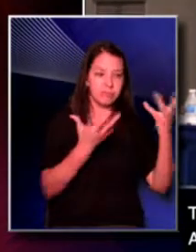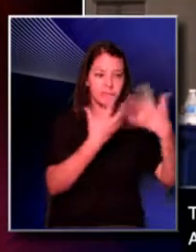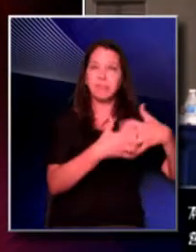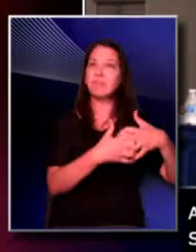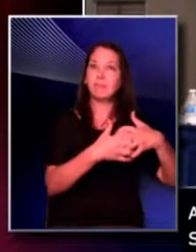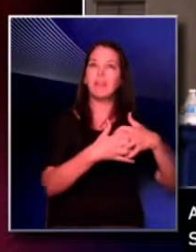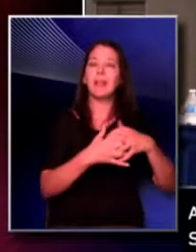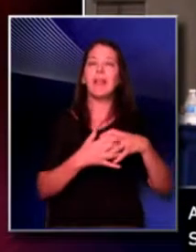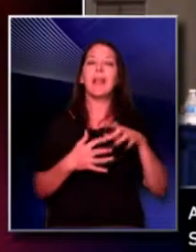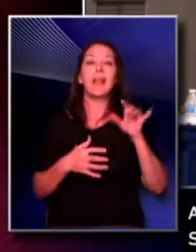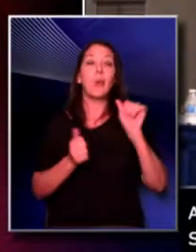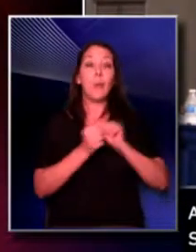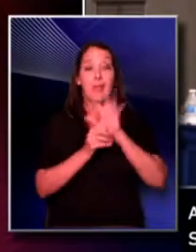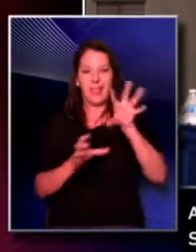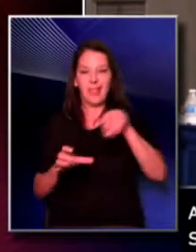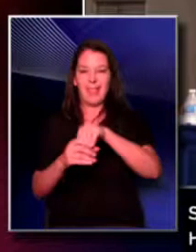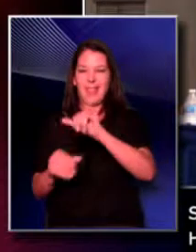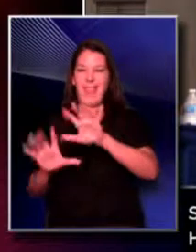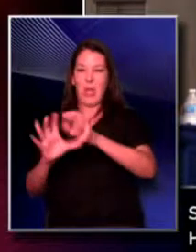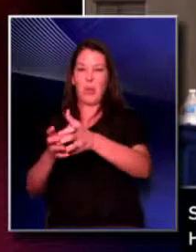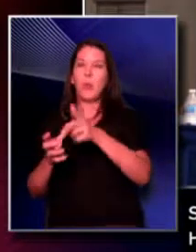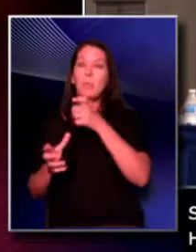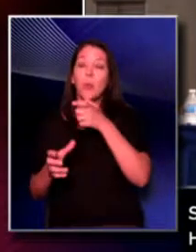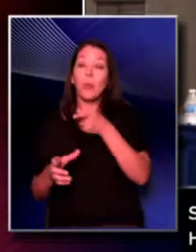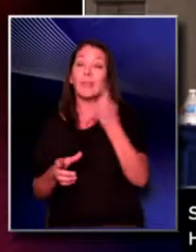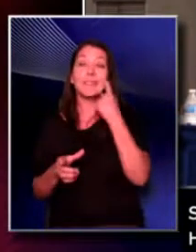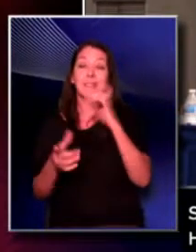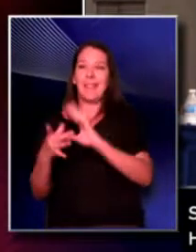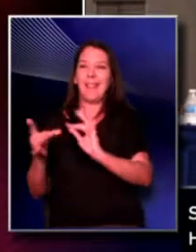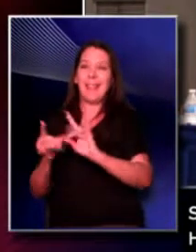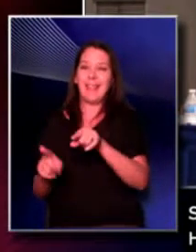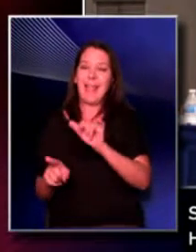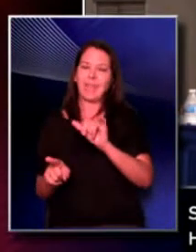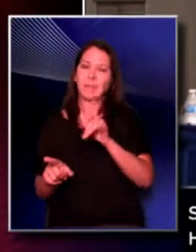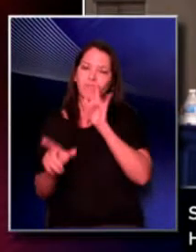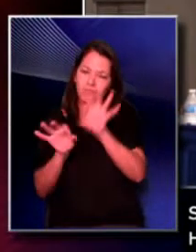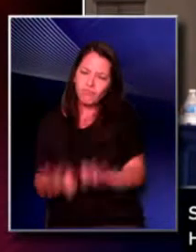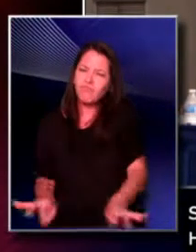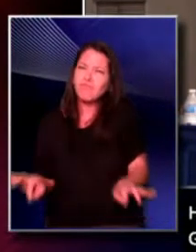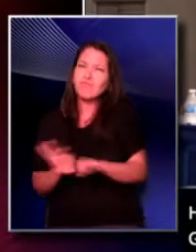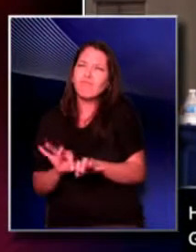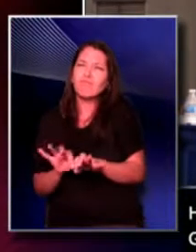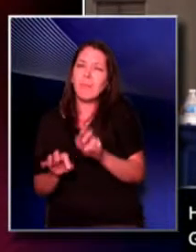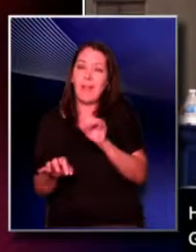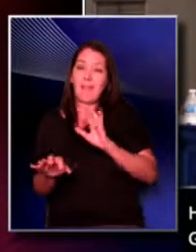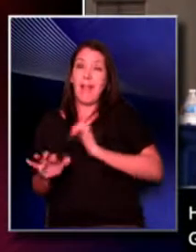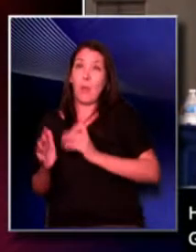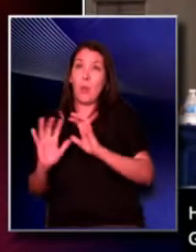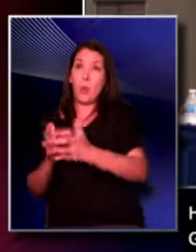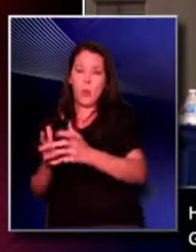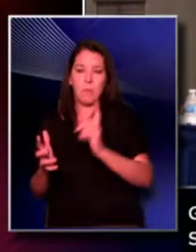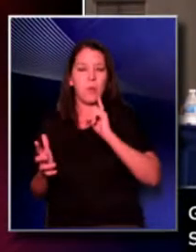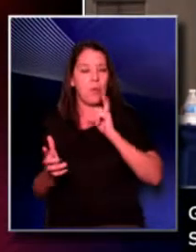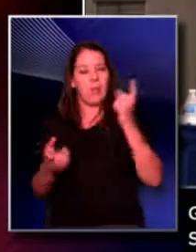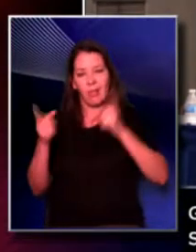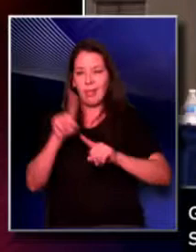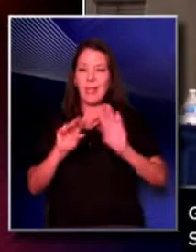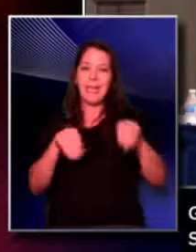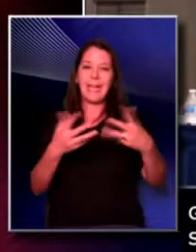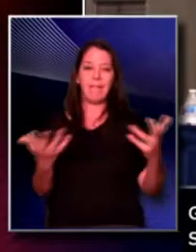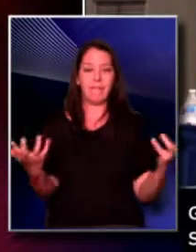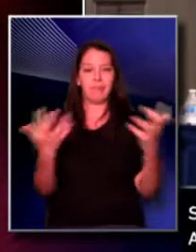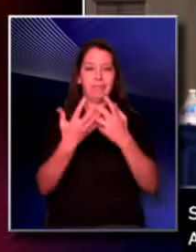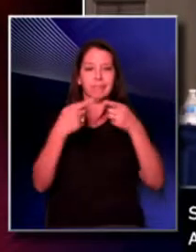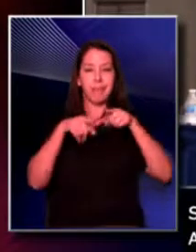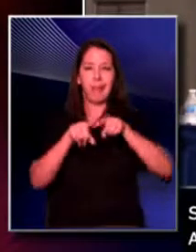heart, the center group that's going to help support our teachers, support our students together and have an aligned plan,